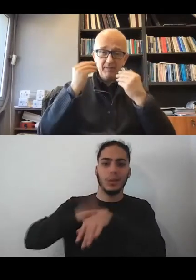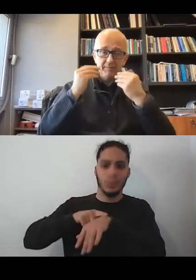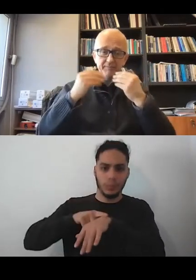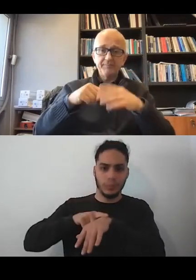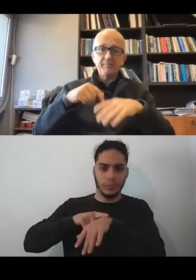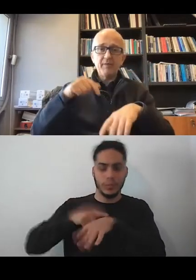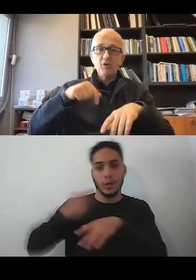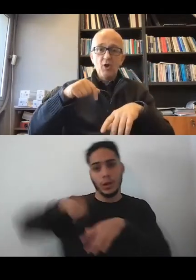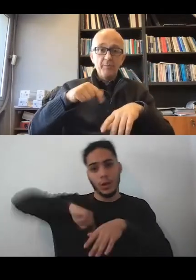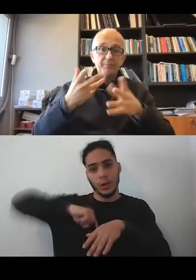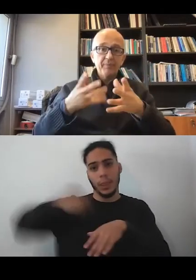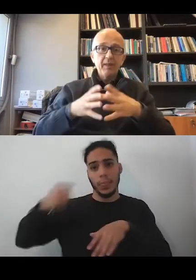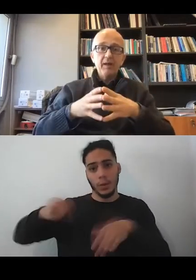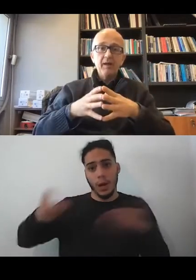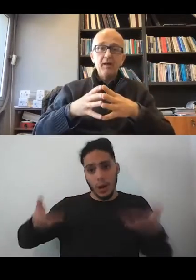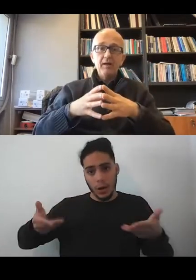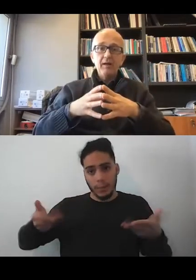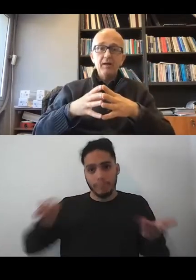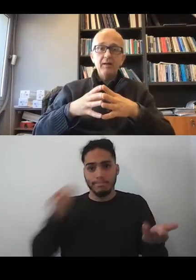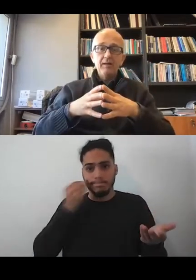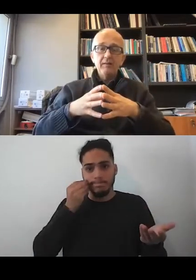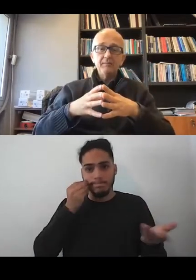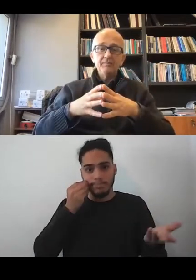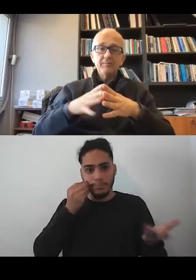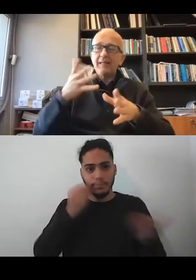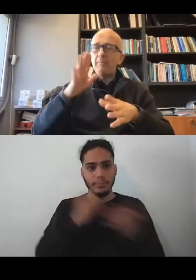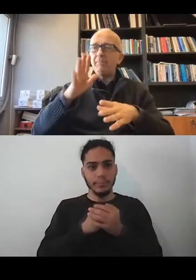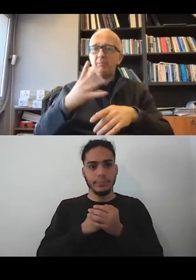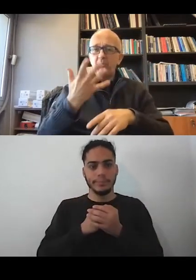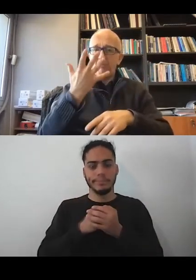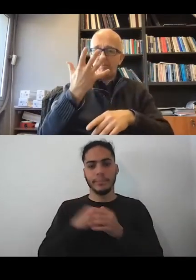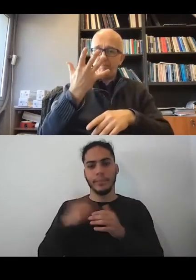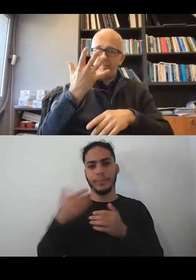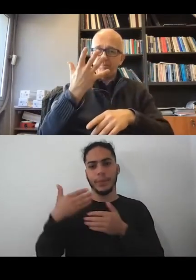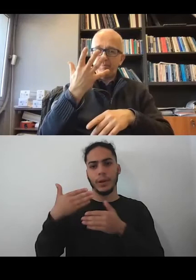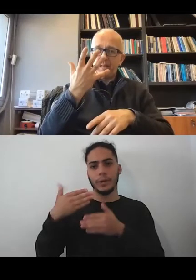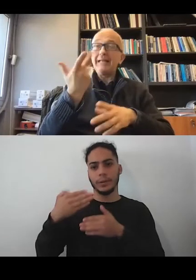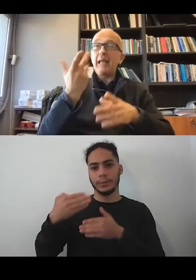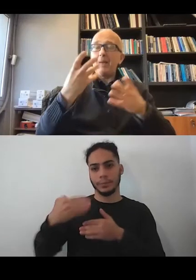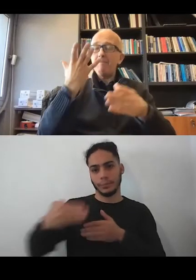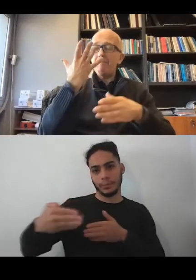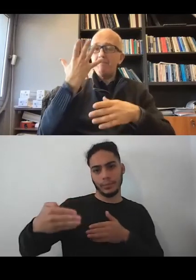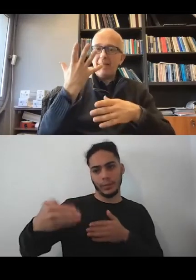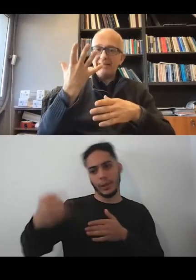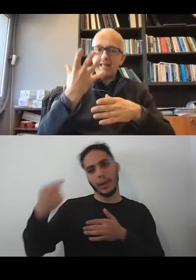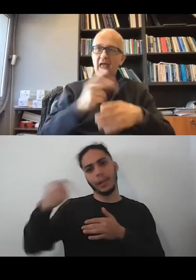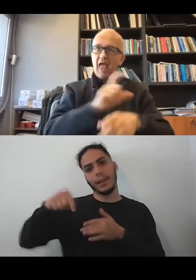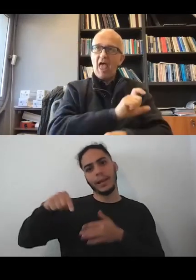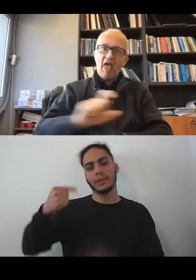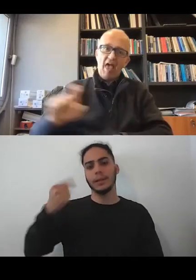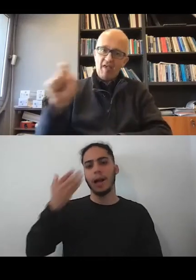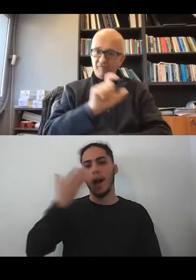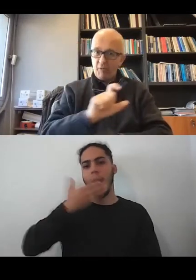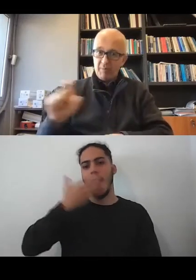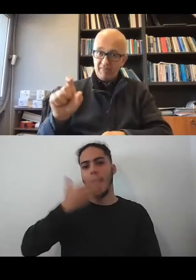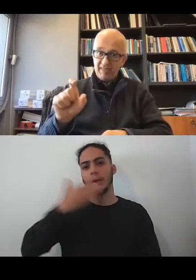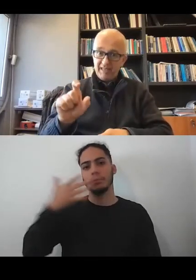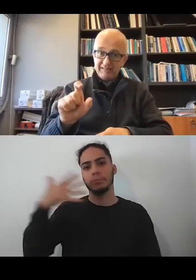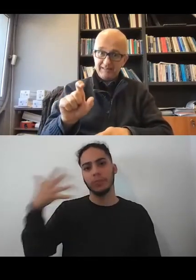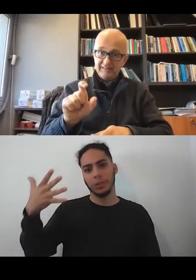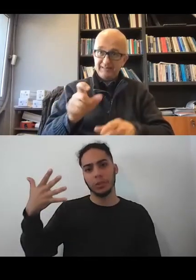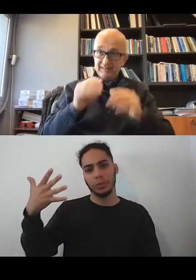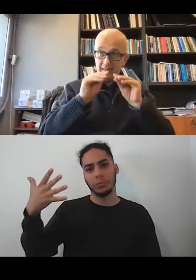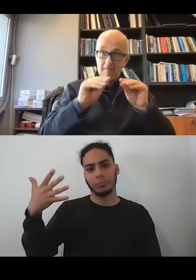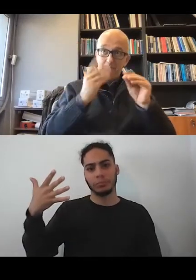now is about 5 weekly group lectures with a total of 35 hours,